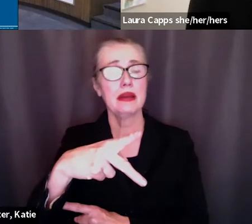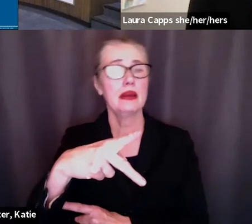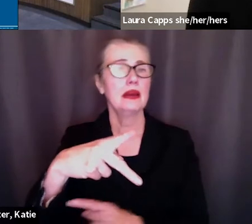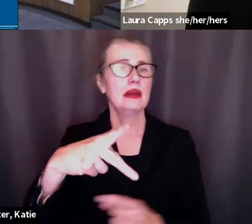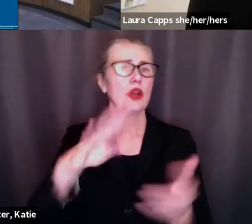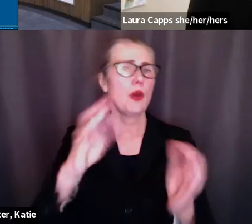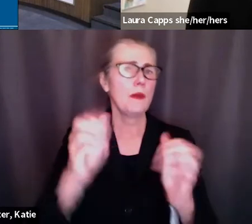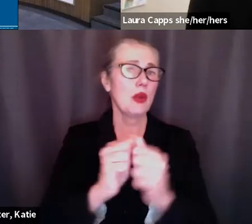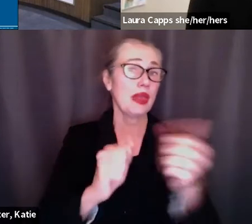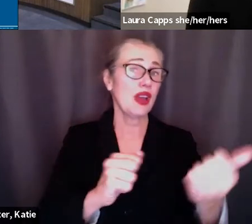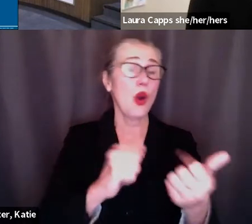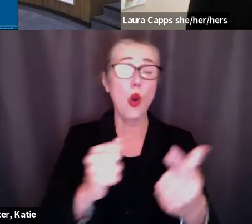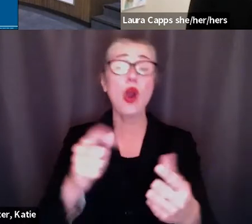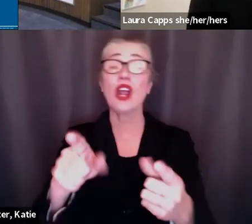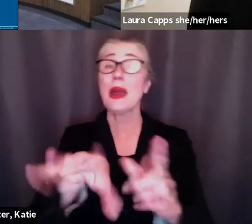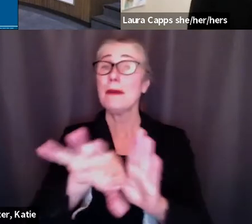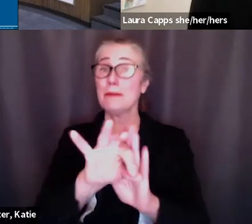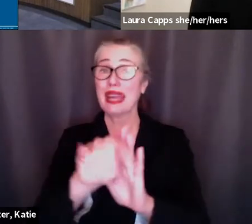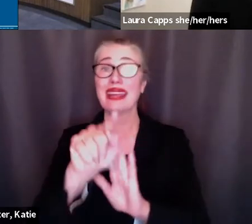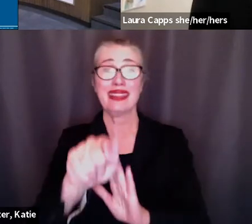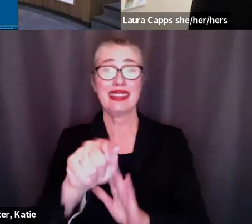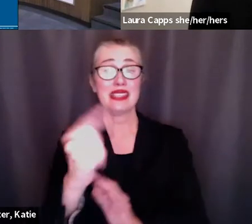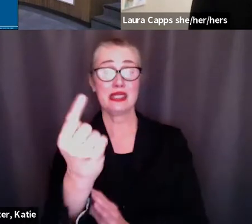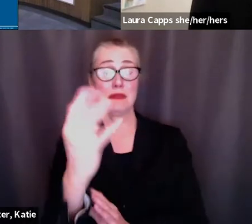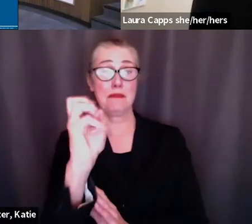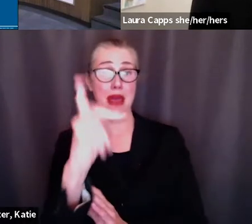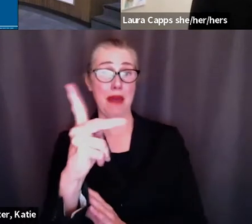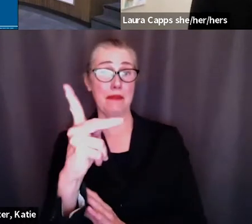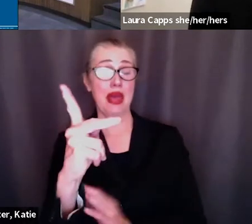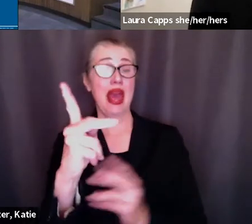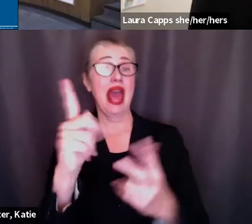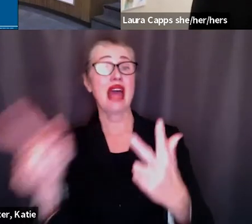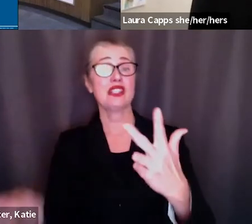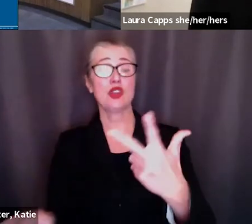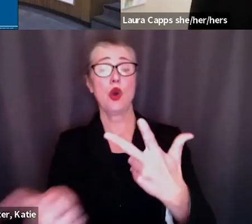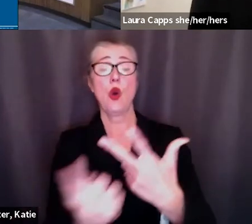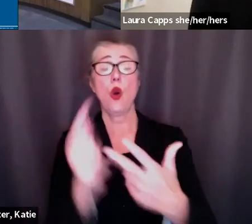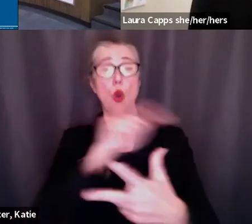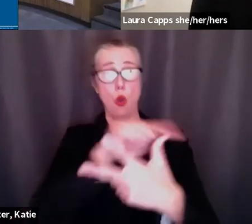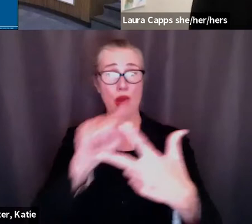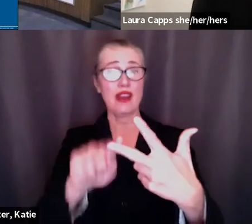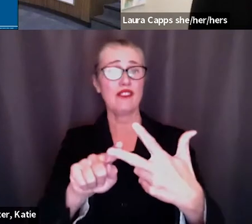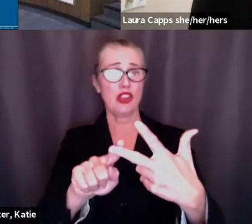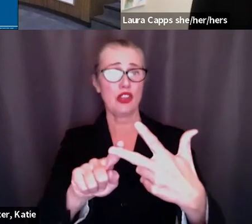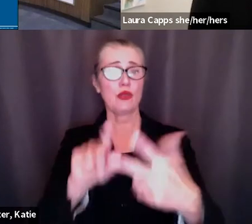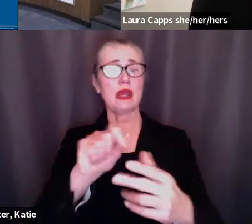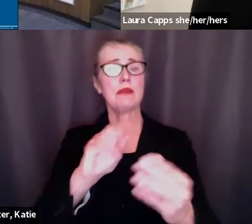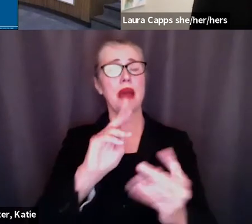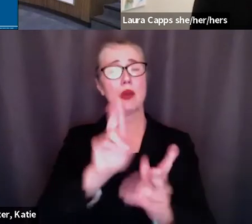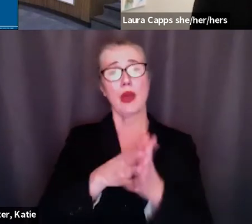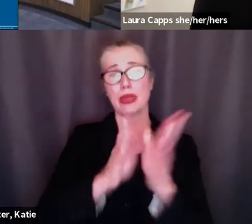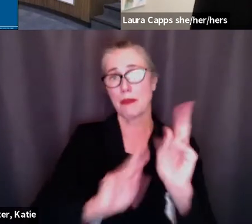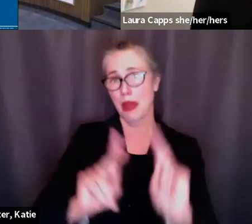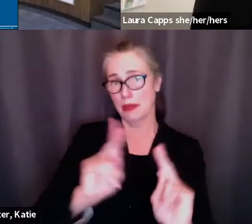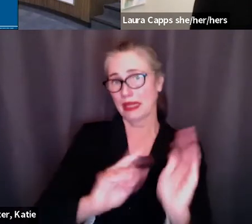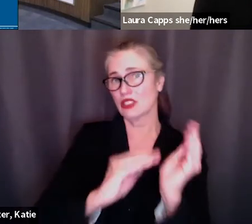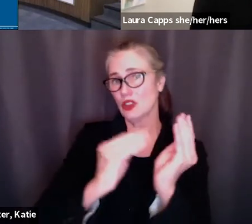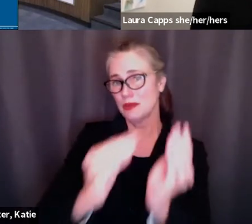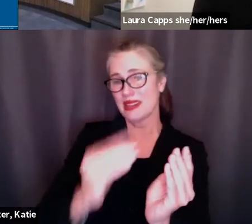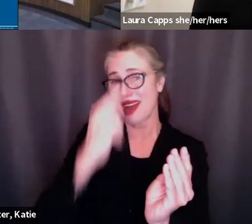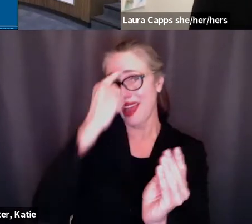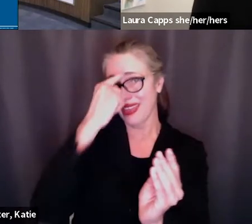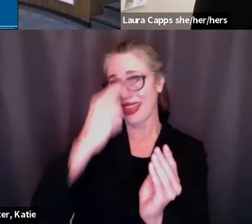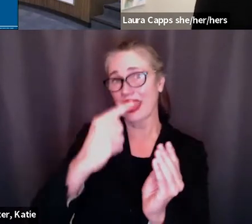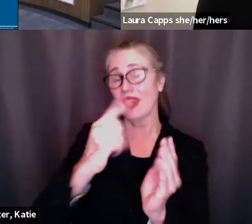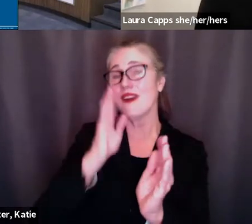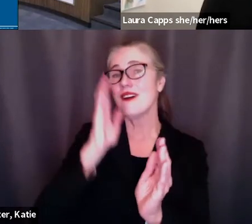three with the map submitted by the public four five it would be nice to have future leaders of